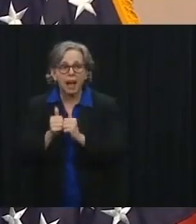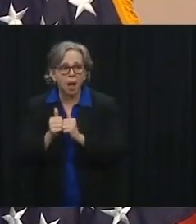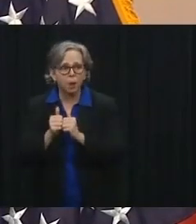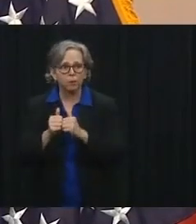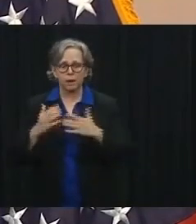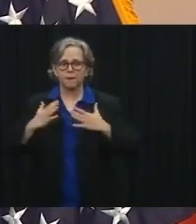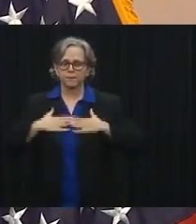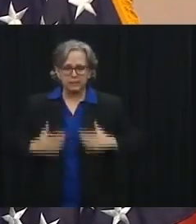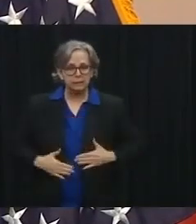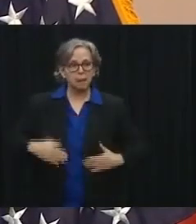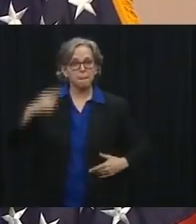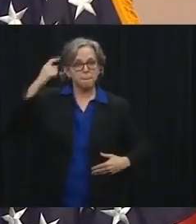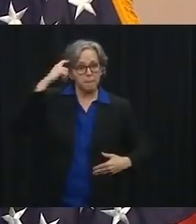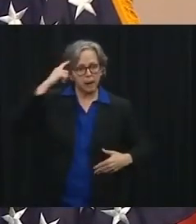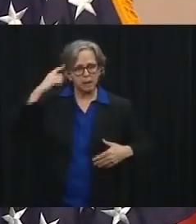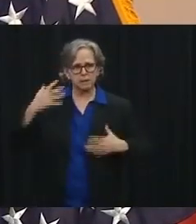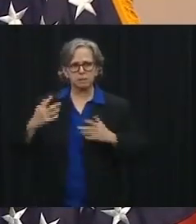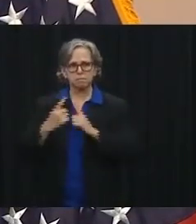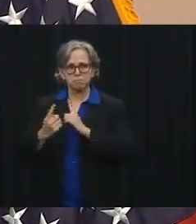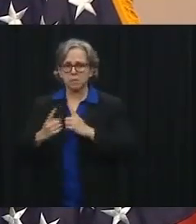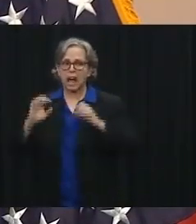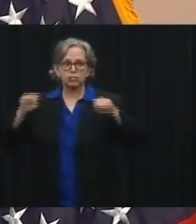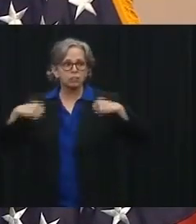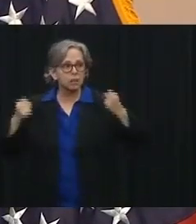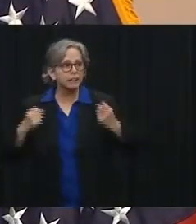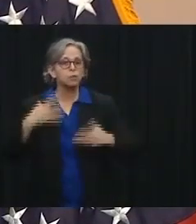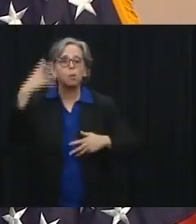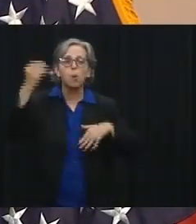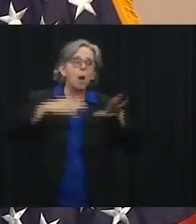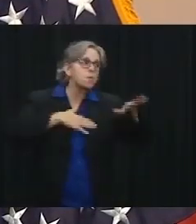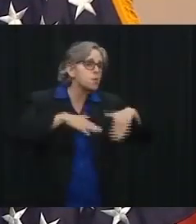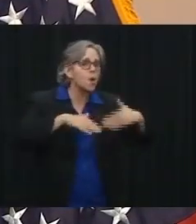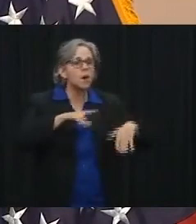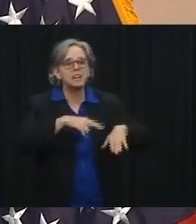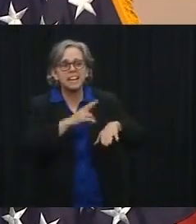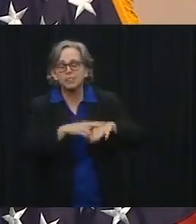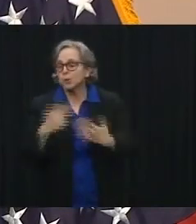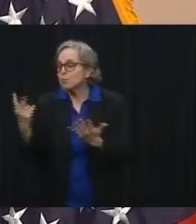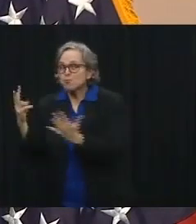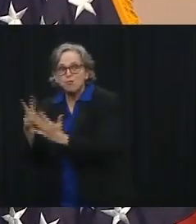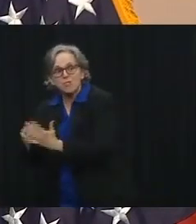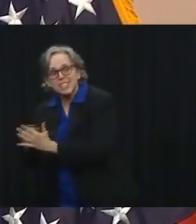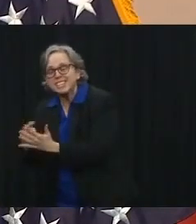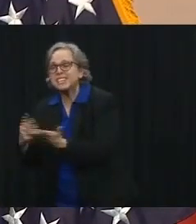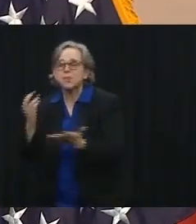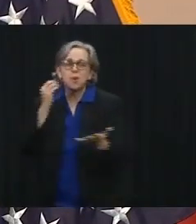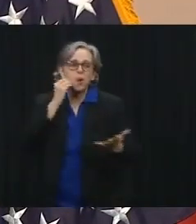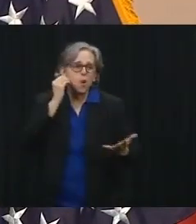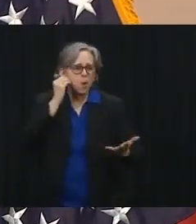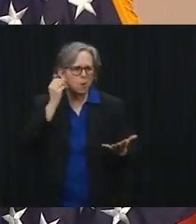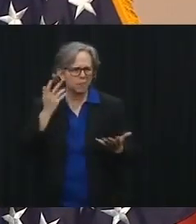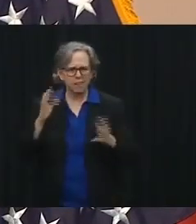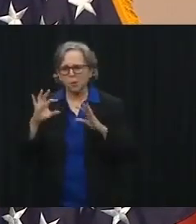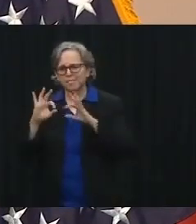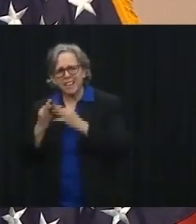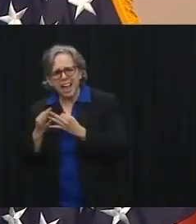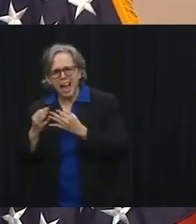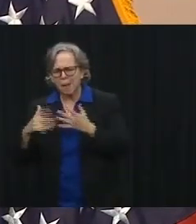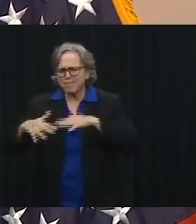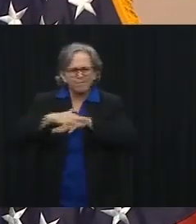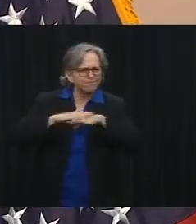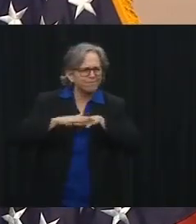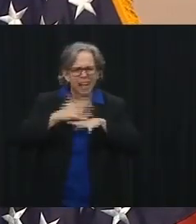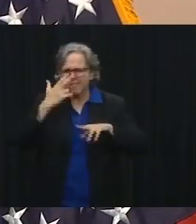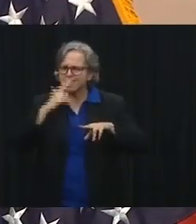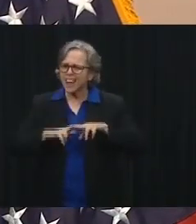for walks in your neighborhood, reading, or simply engaging in fun family activities within the confines of your home. It's critical that